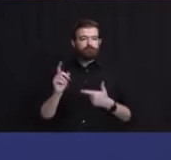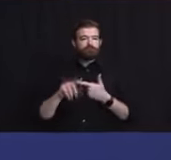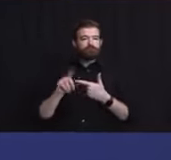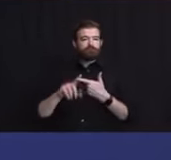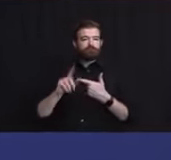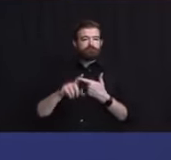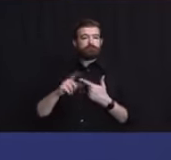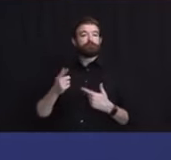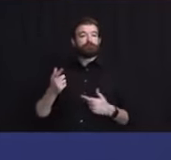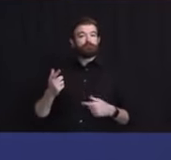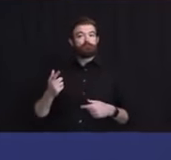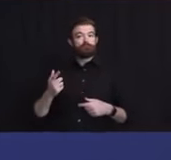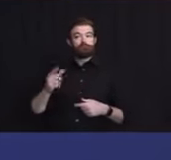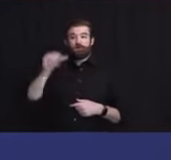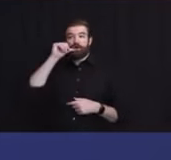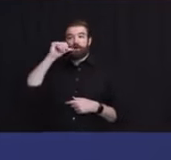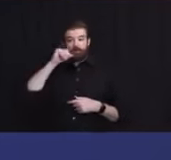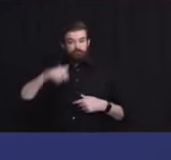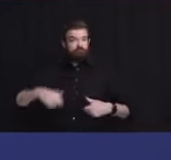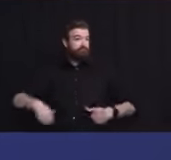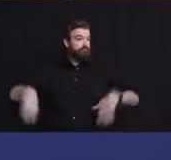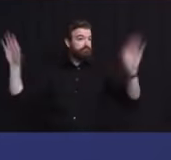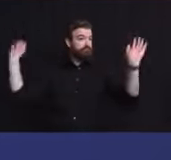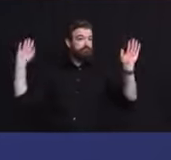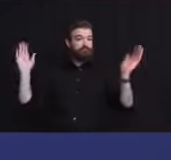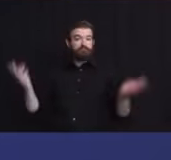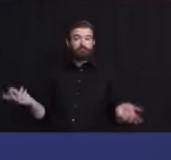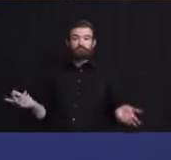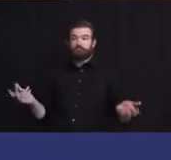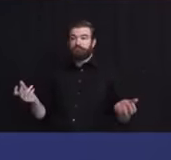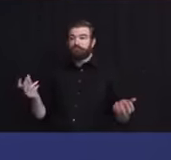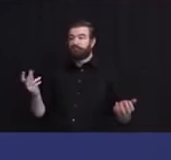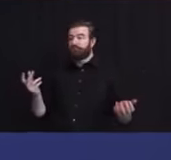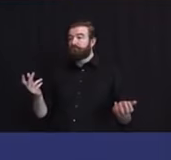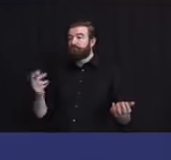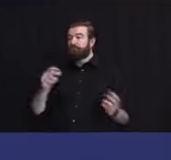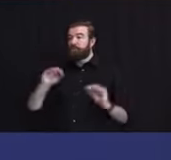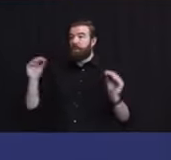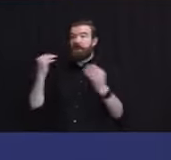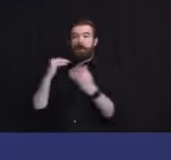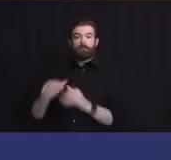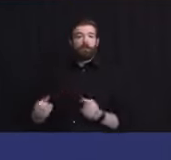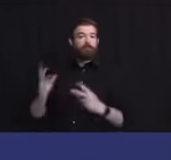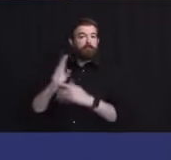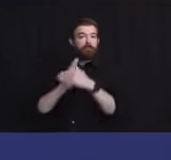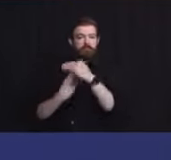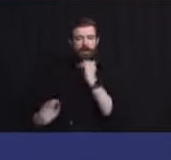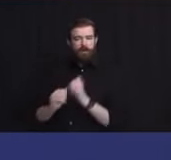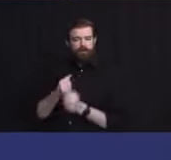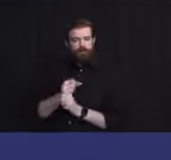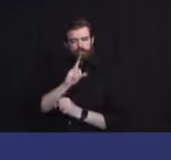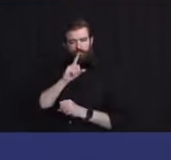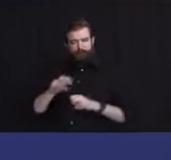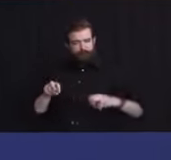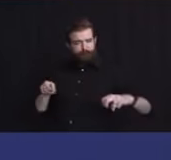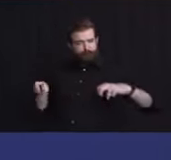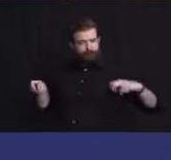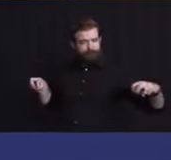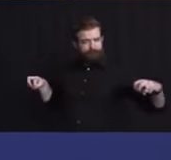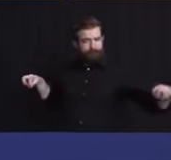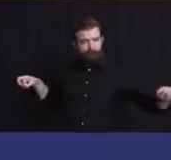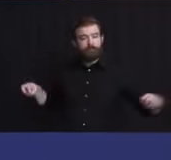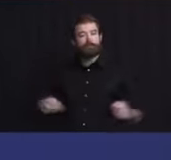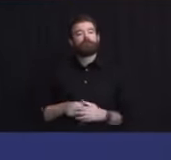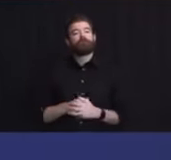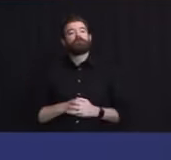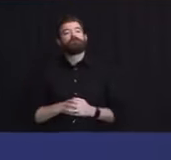so forth? Will summonses still be released? And then a question, or issued, I should say. And then a question from my colleague Wayne Parry